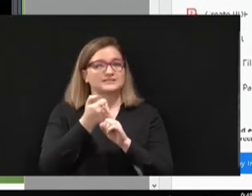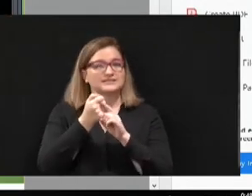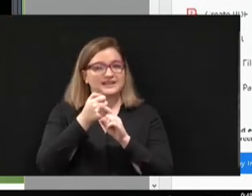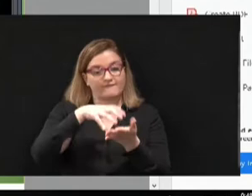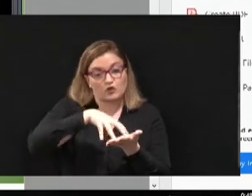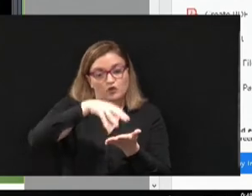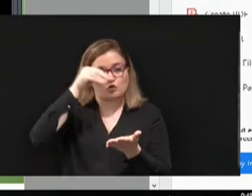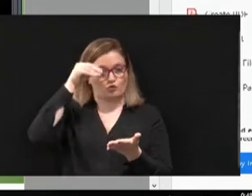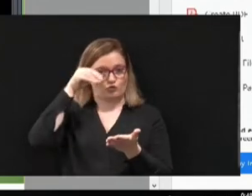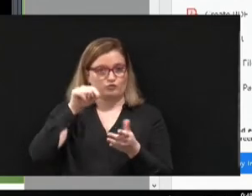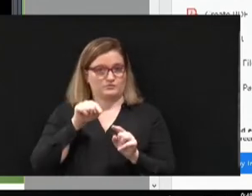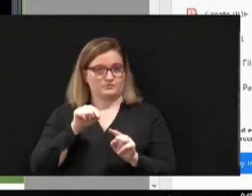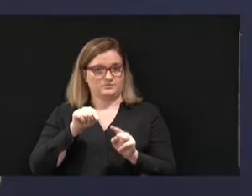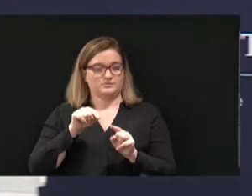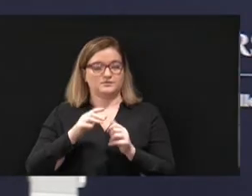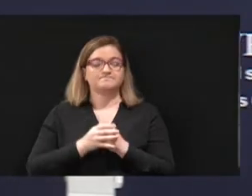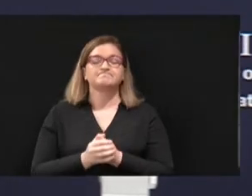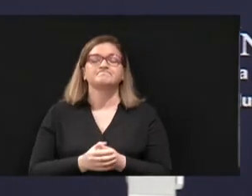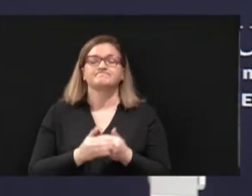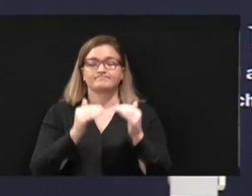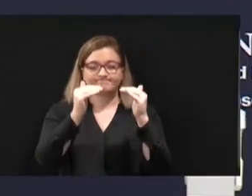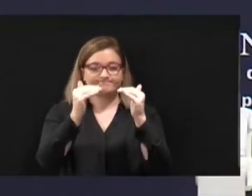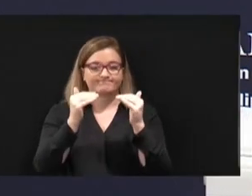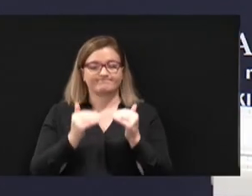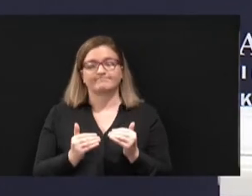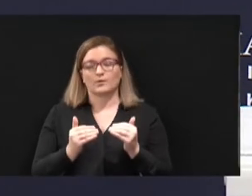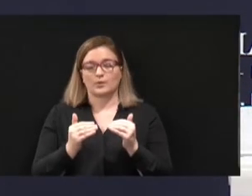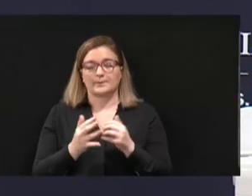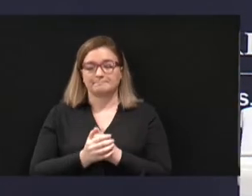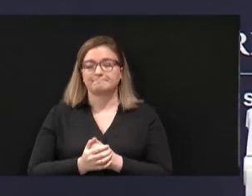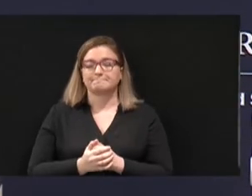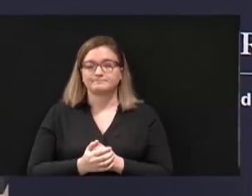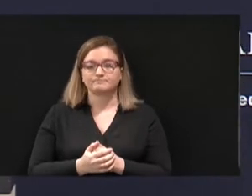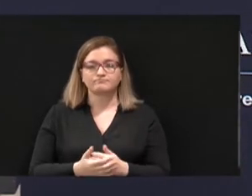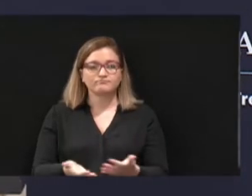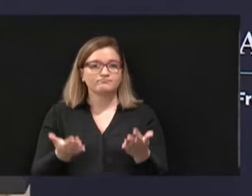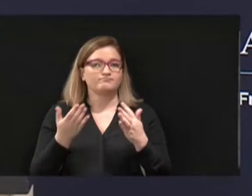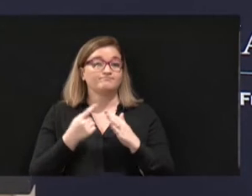Okay, so for dyslexia,